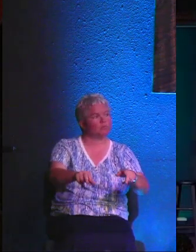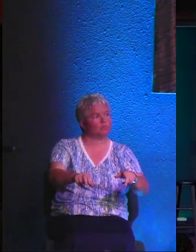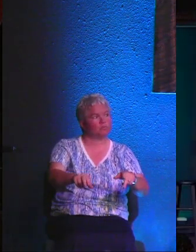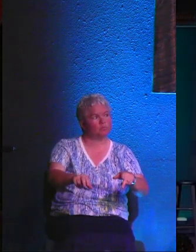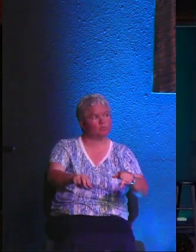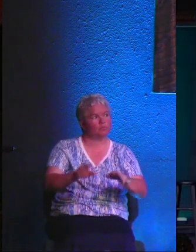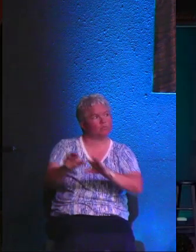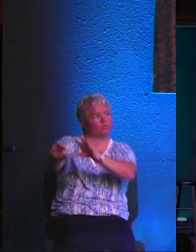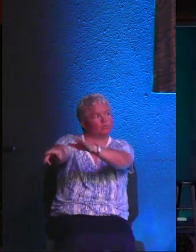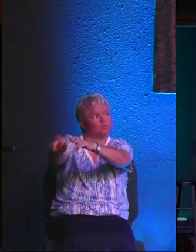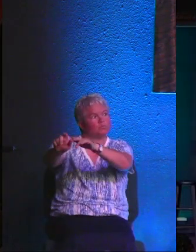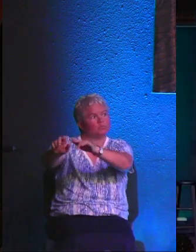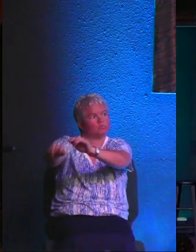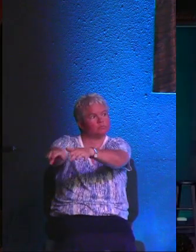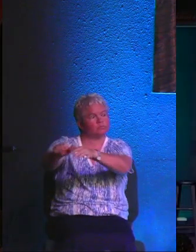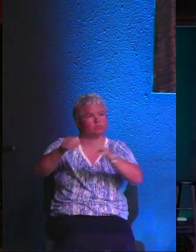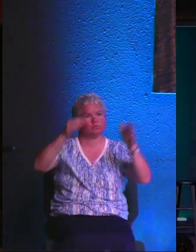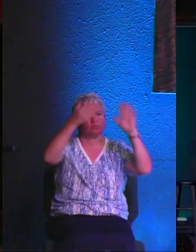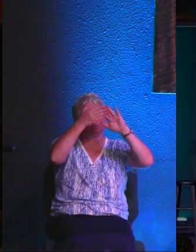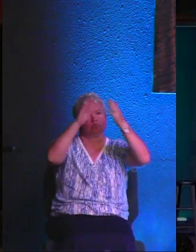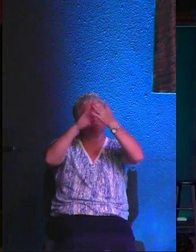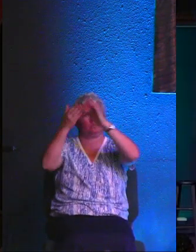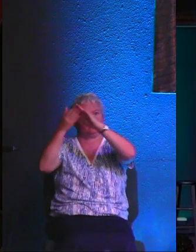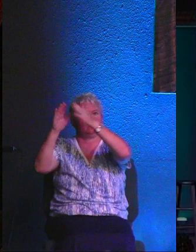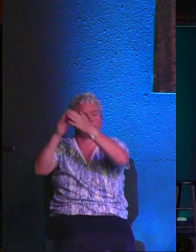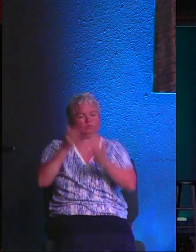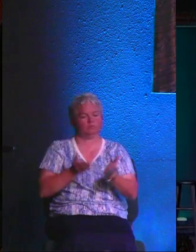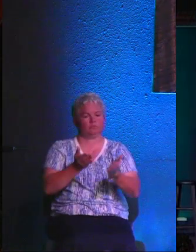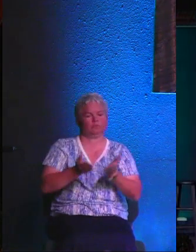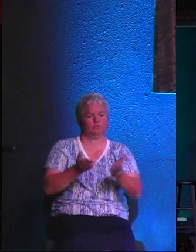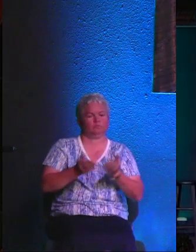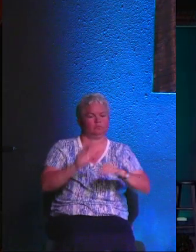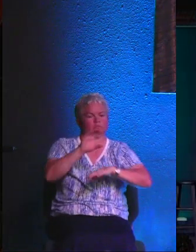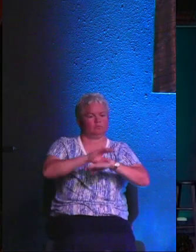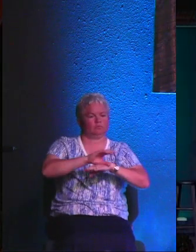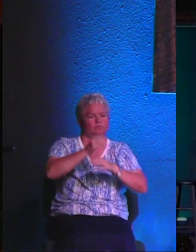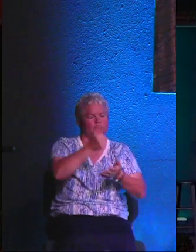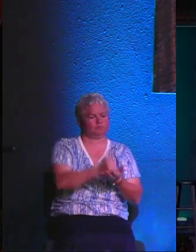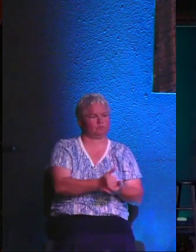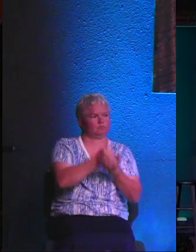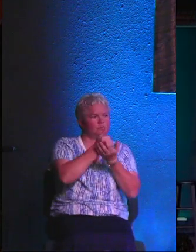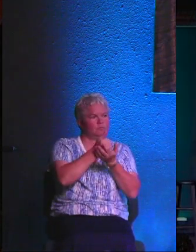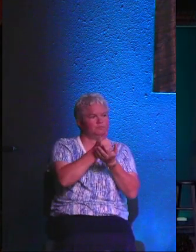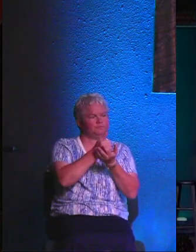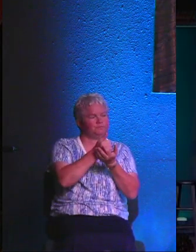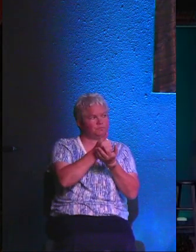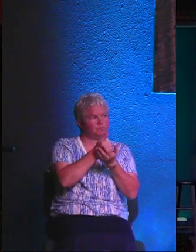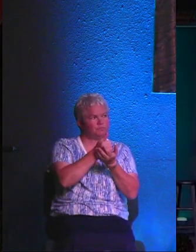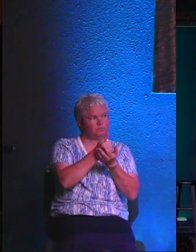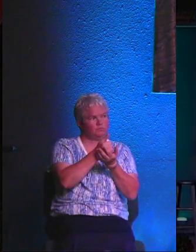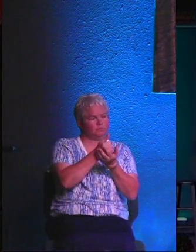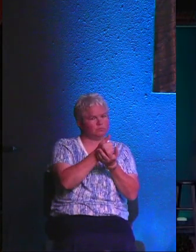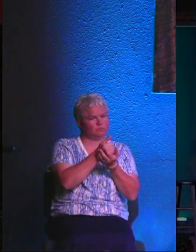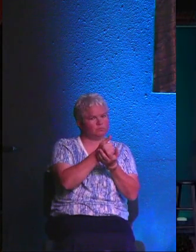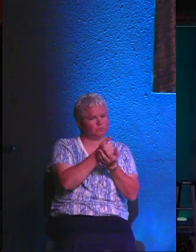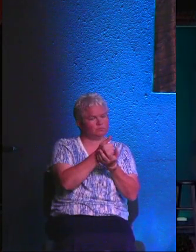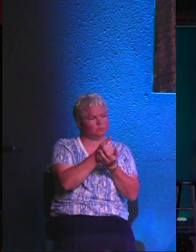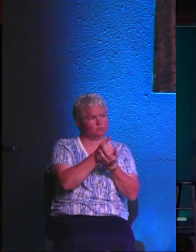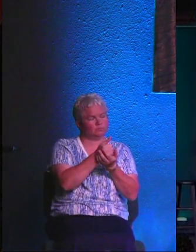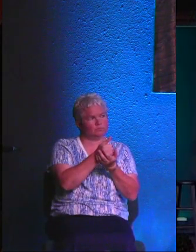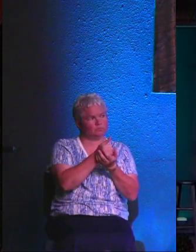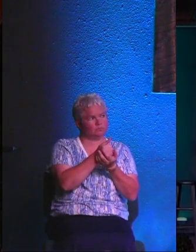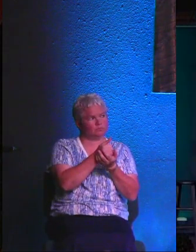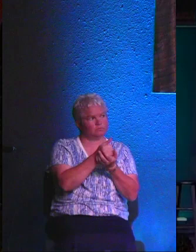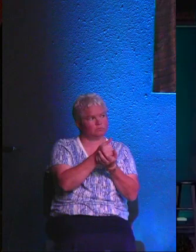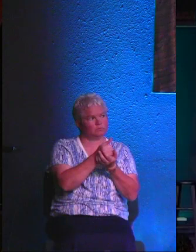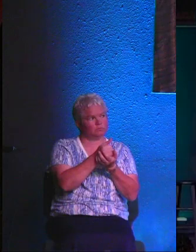top of that, we do outreach. We spend a lot of time out in the community, serving with churches and helping people that support and partner with us. We like to give back